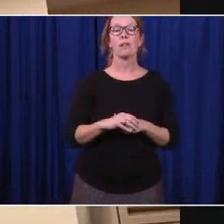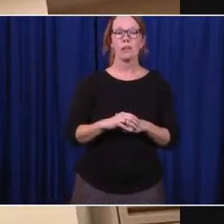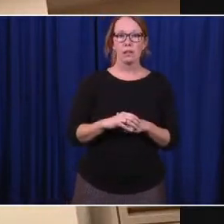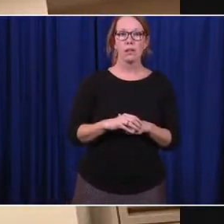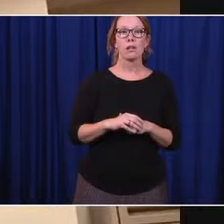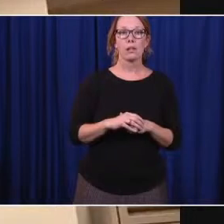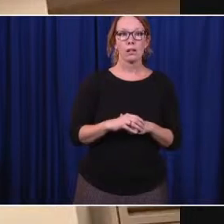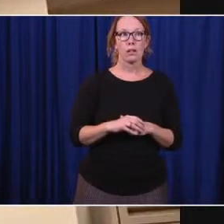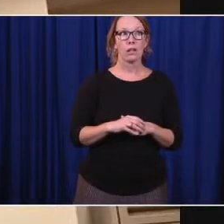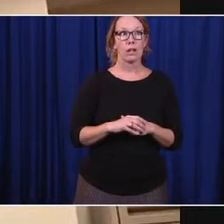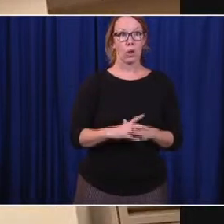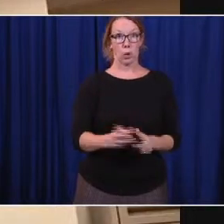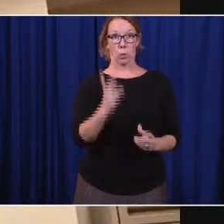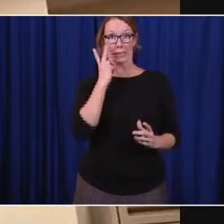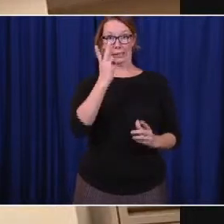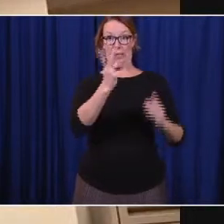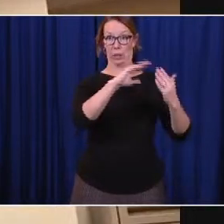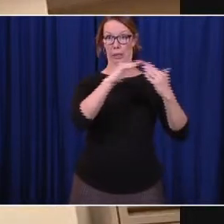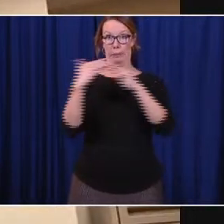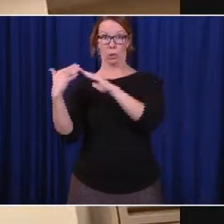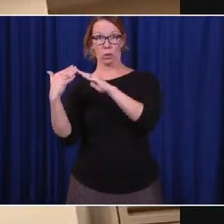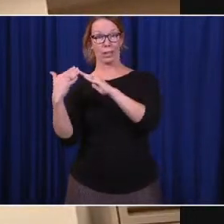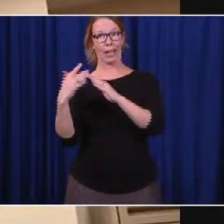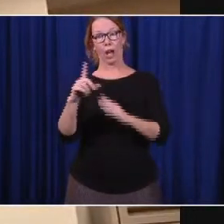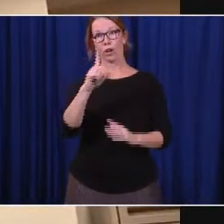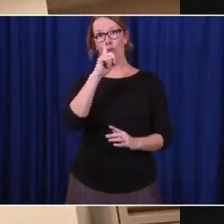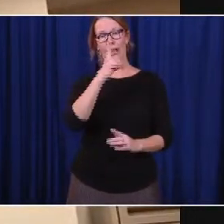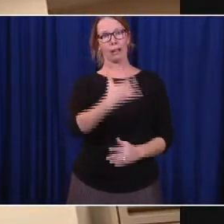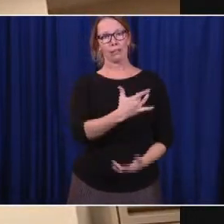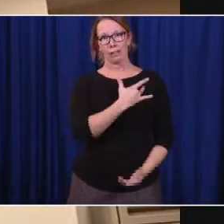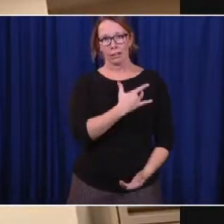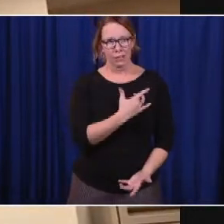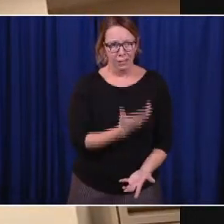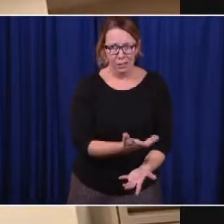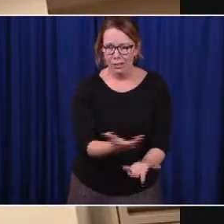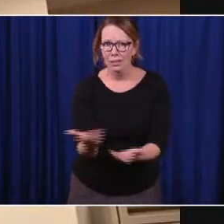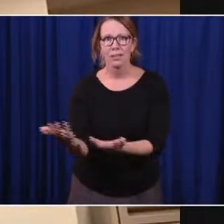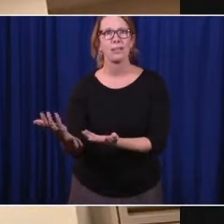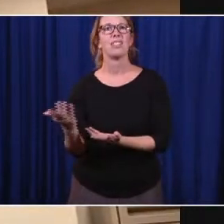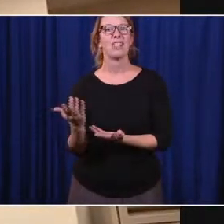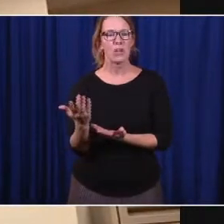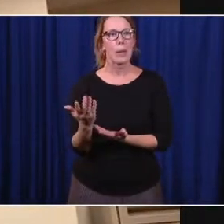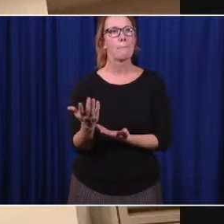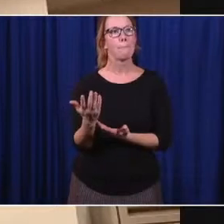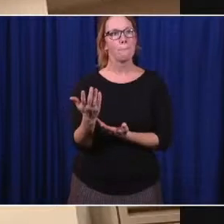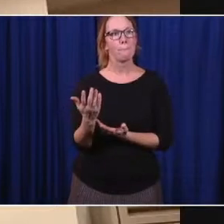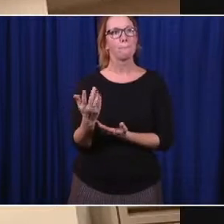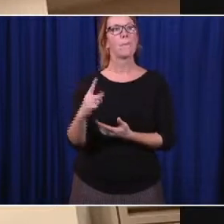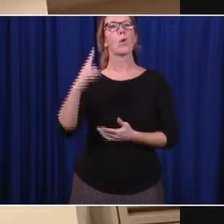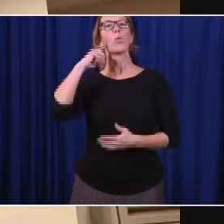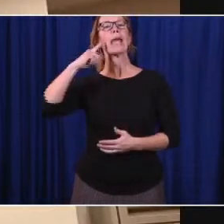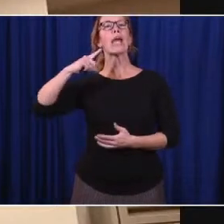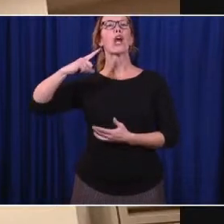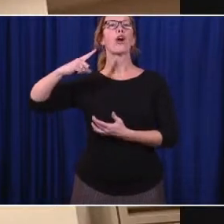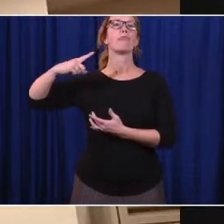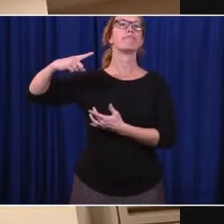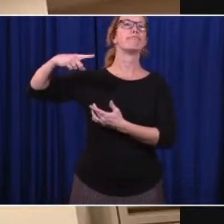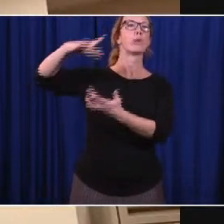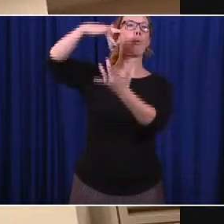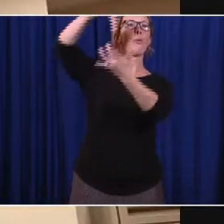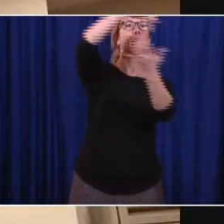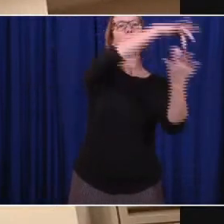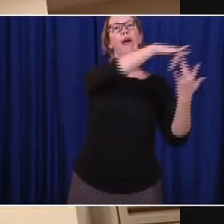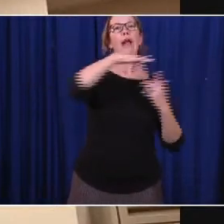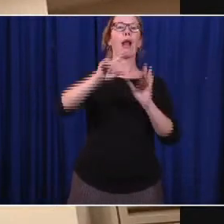we see the community? And honestly, it breaks my heart. If you think about this, we hear the tornado sirens. Now, mind you, we are in